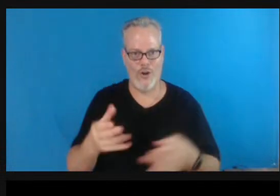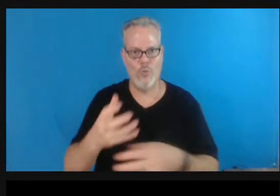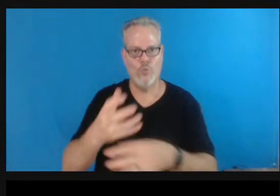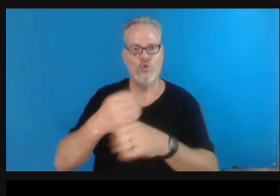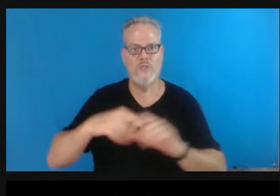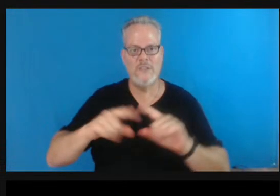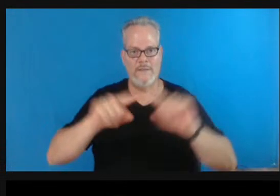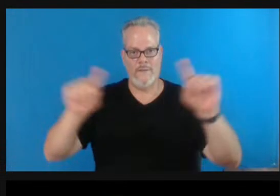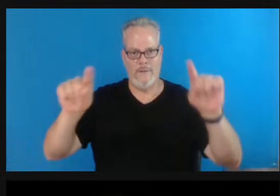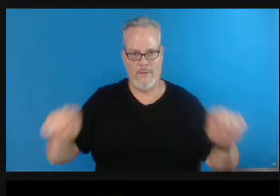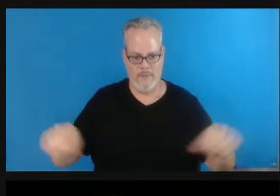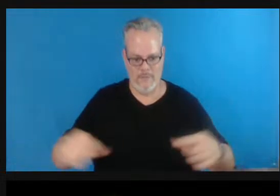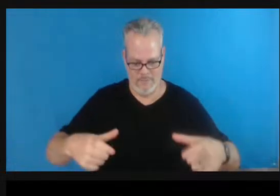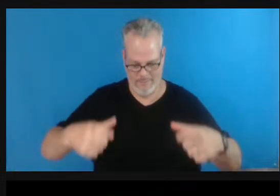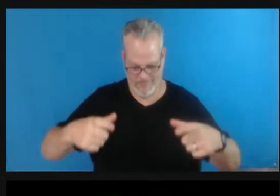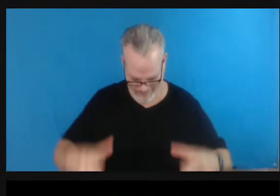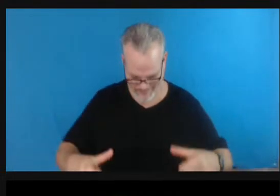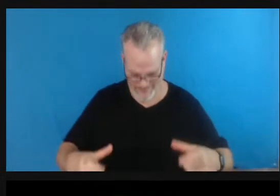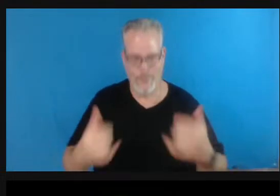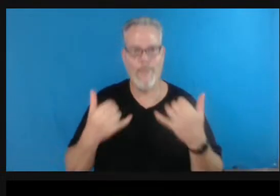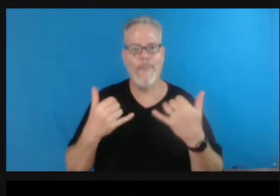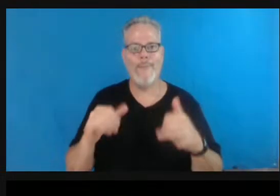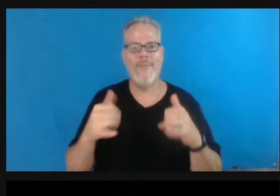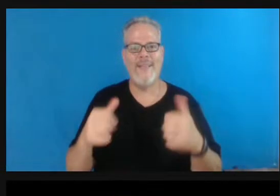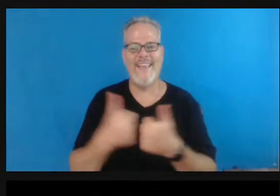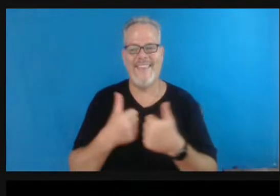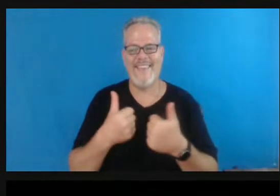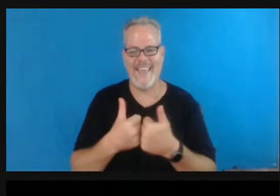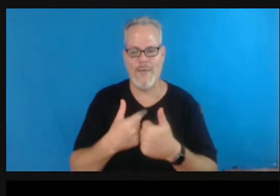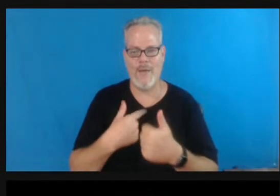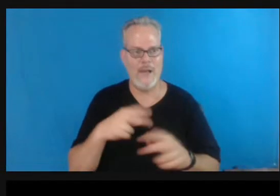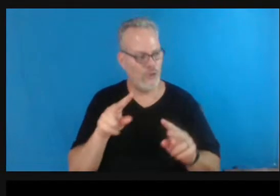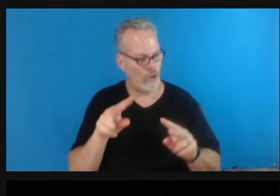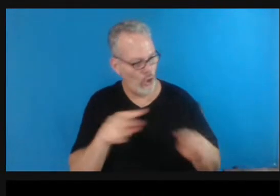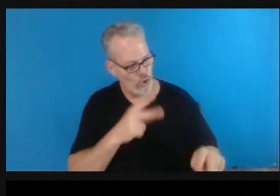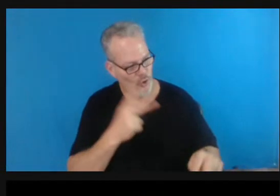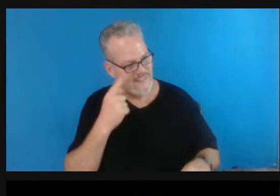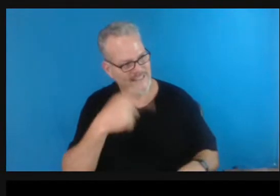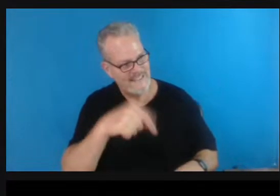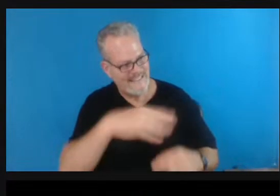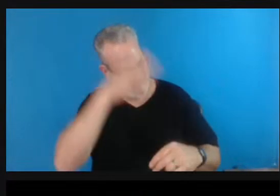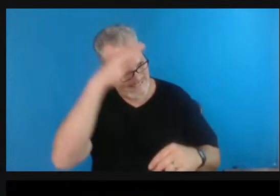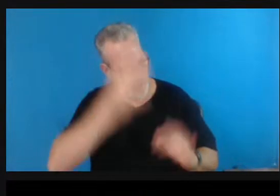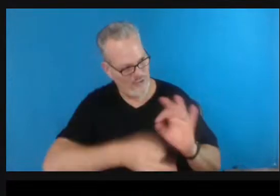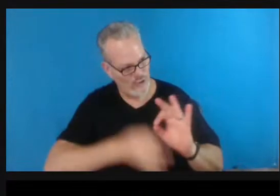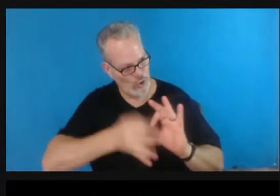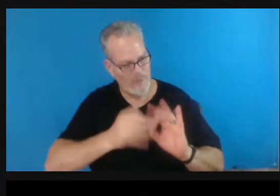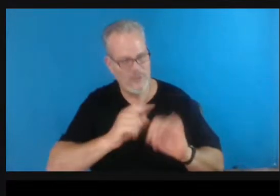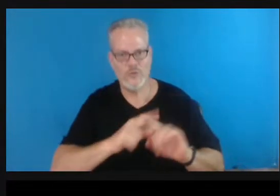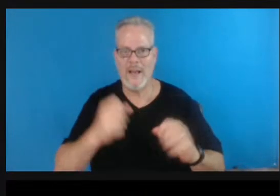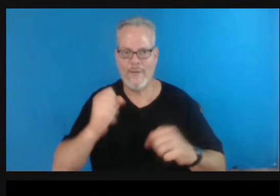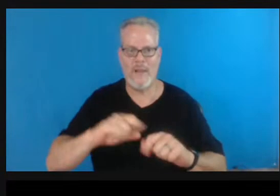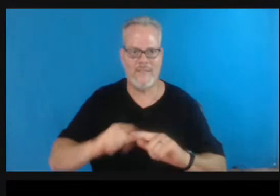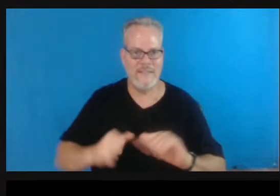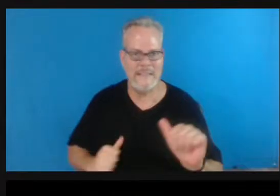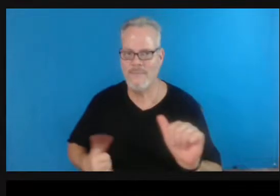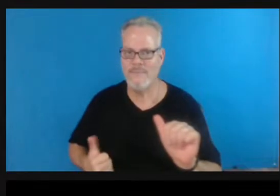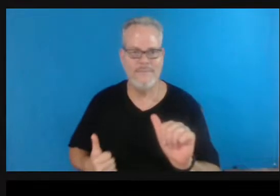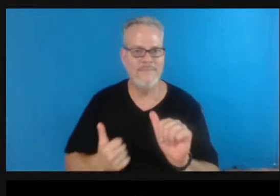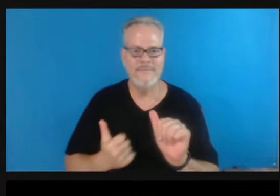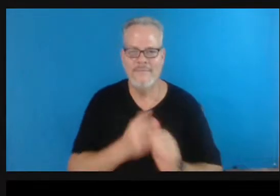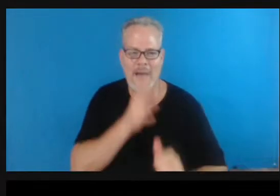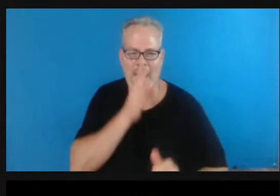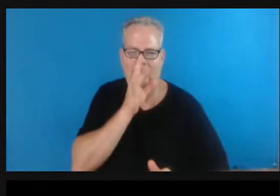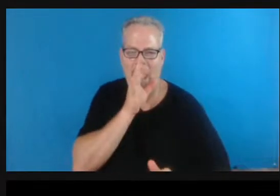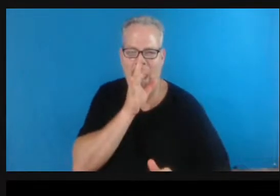Hawaii Pacific Parks Association. I just looked over and saw Dan was translating, so I got to pick up the pace a little bit.